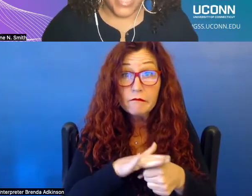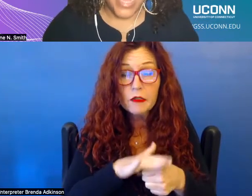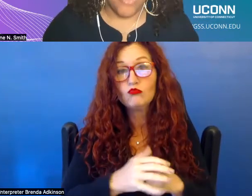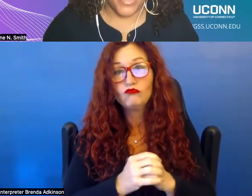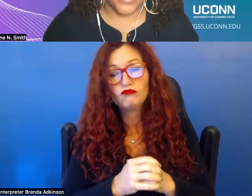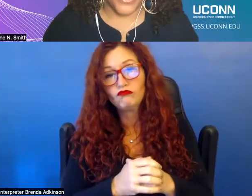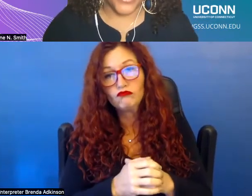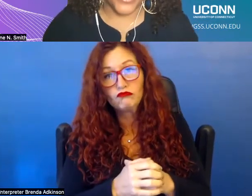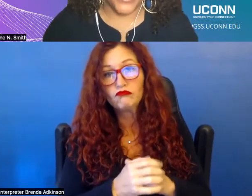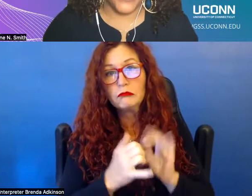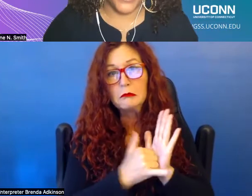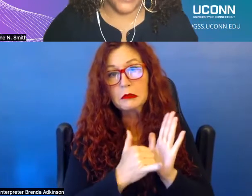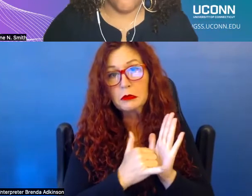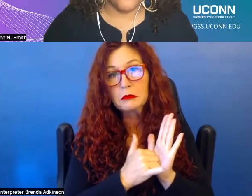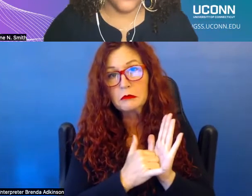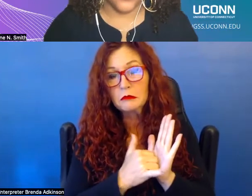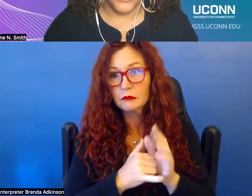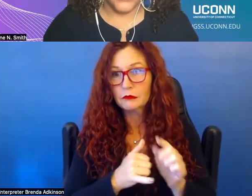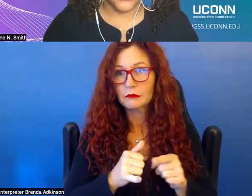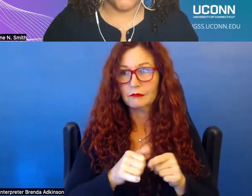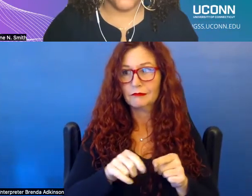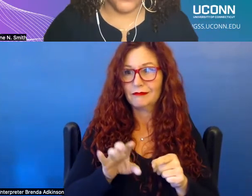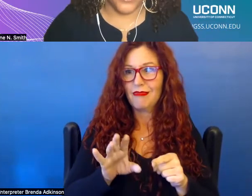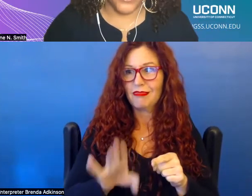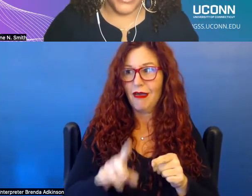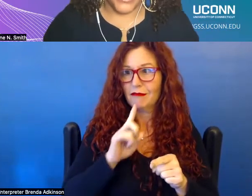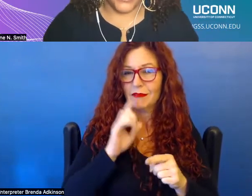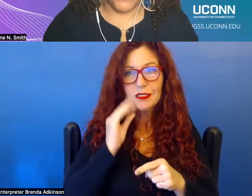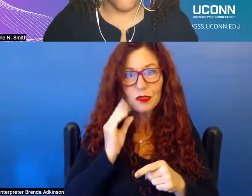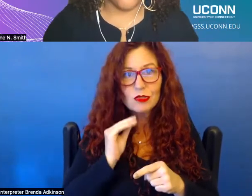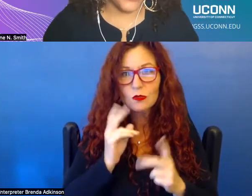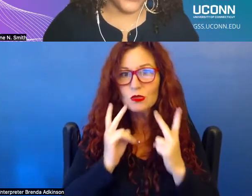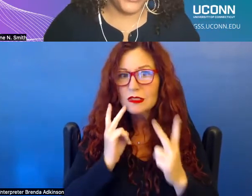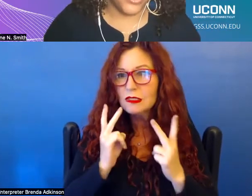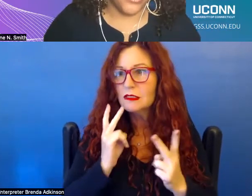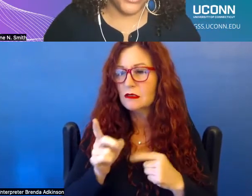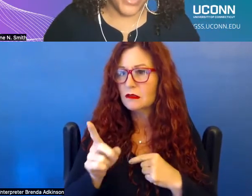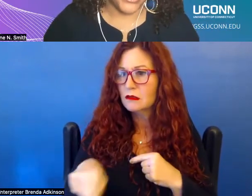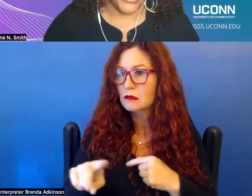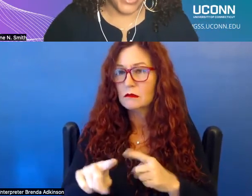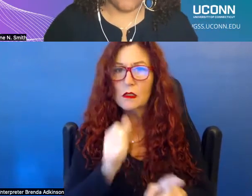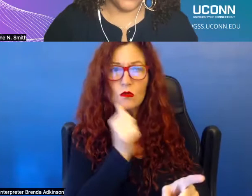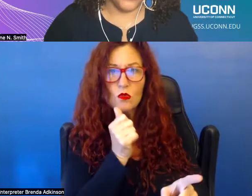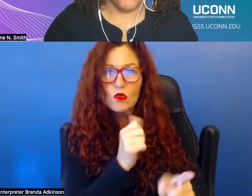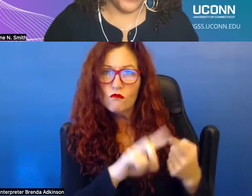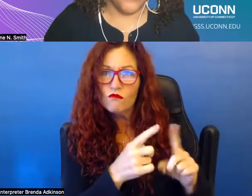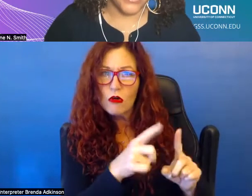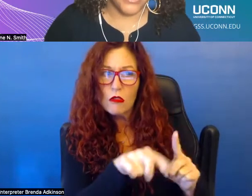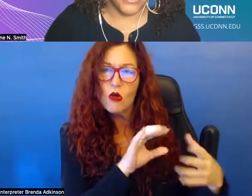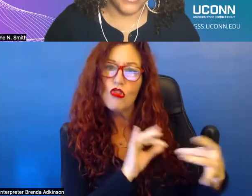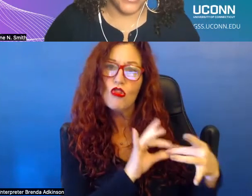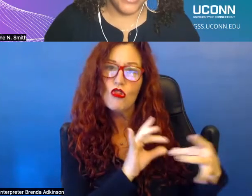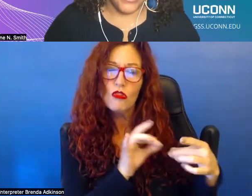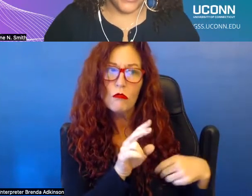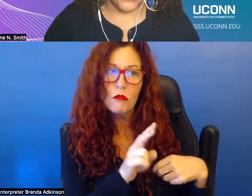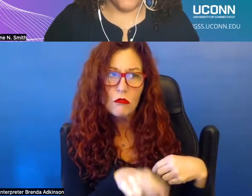this is how Black girls, right, feel disposable, and reflect on each other when tragedy happens. The empathy wasn't